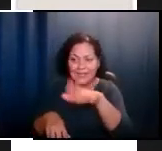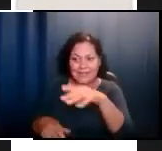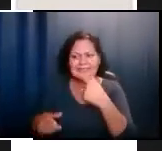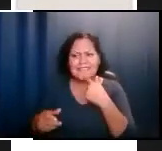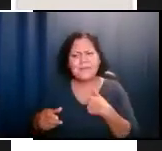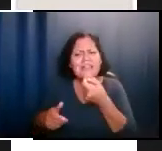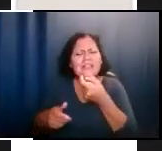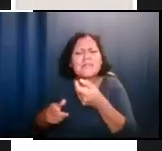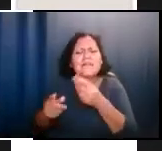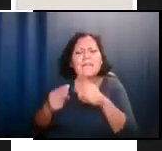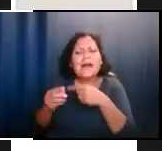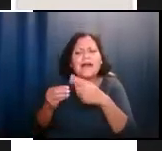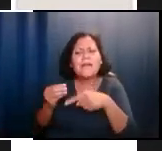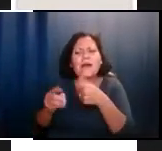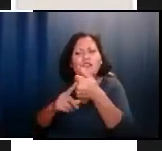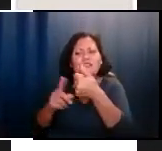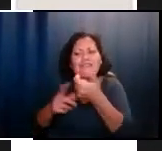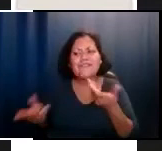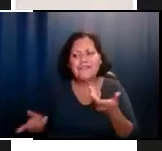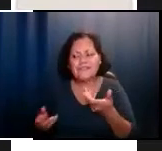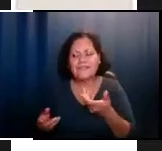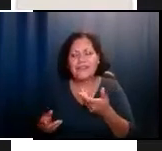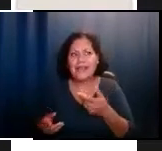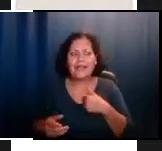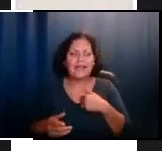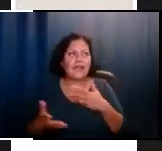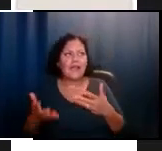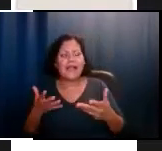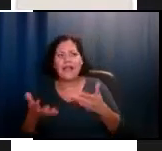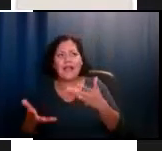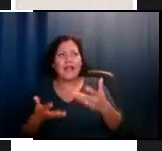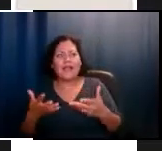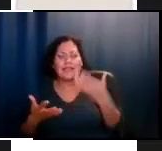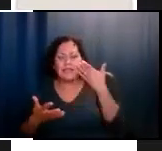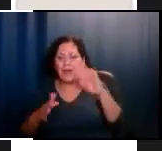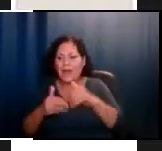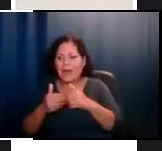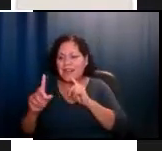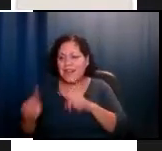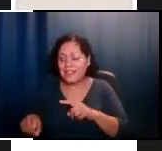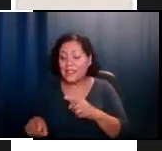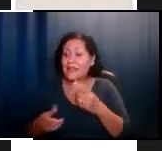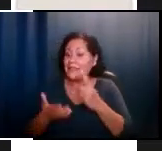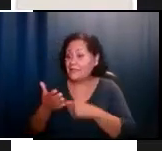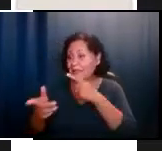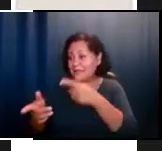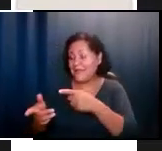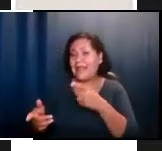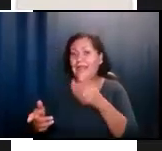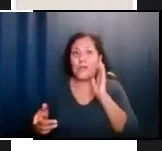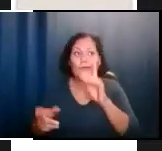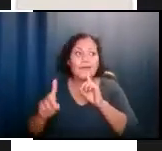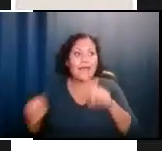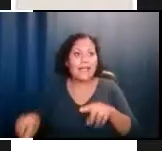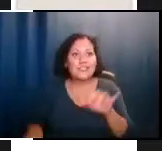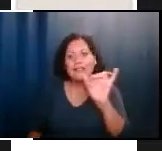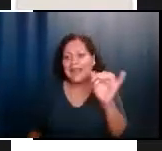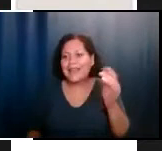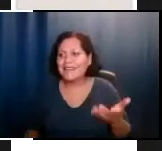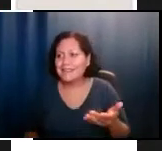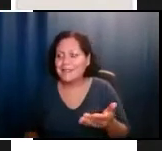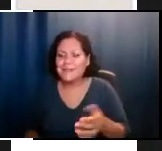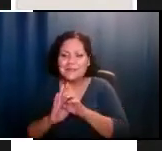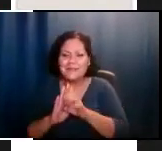yourself. And they don't know how to answer that question. Sometimes they'll give an answer like, well, I